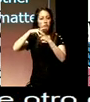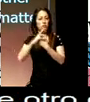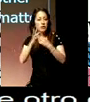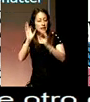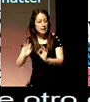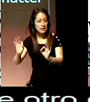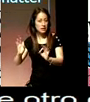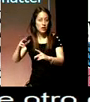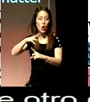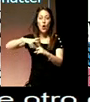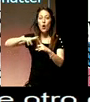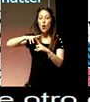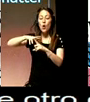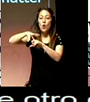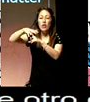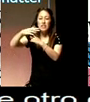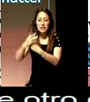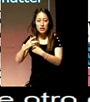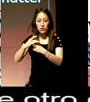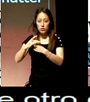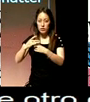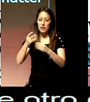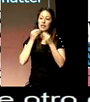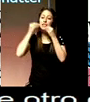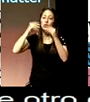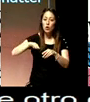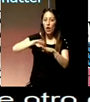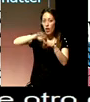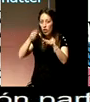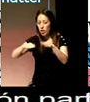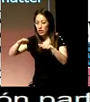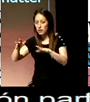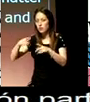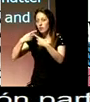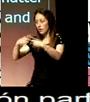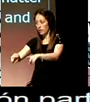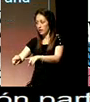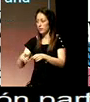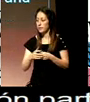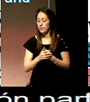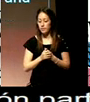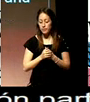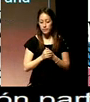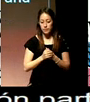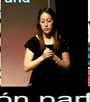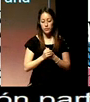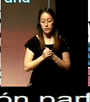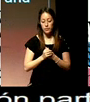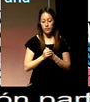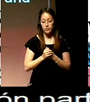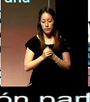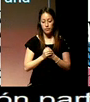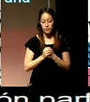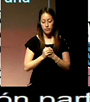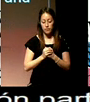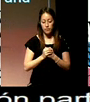context, the barrier of distance and the subsequent fatigue has been reduced with an escalator that crosses the